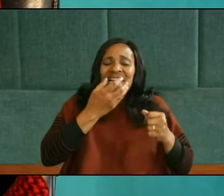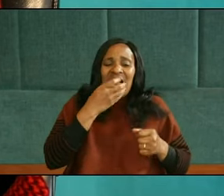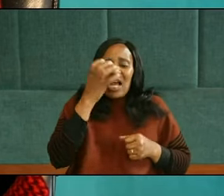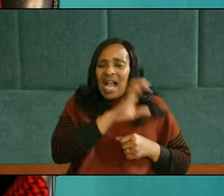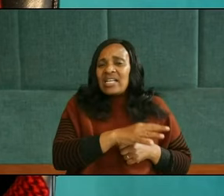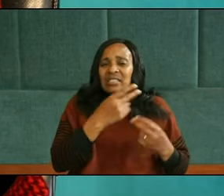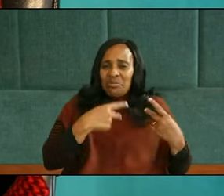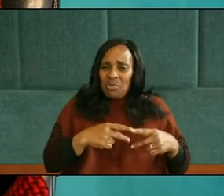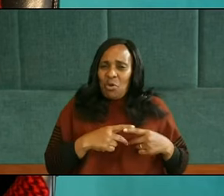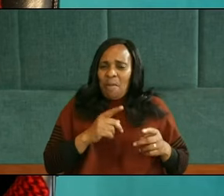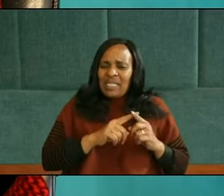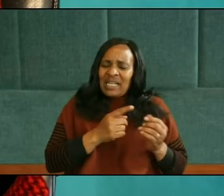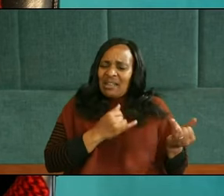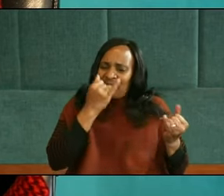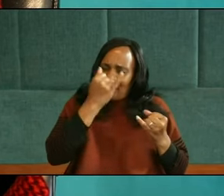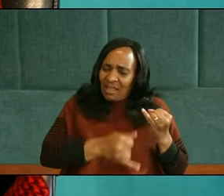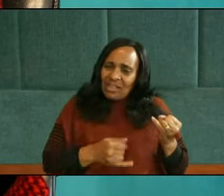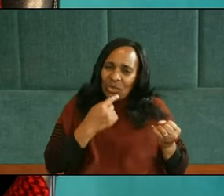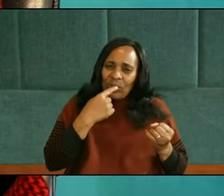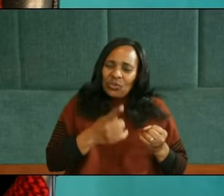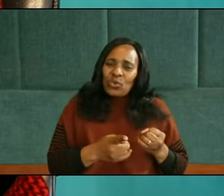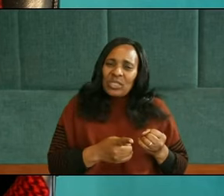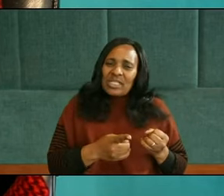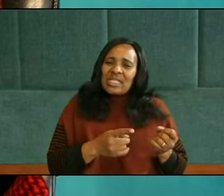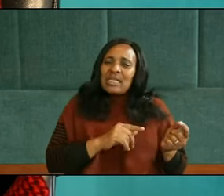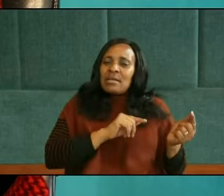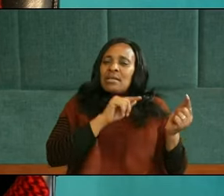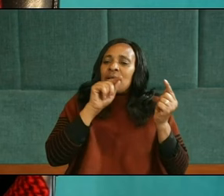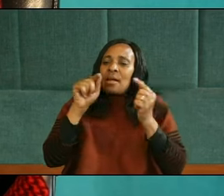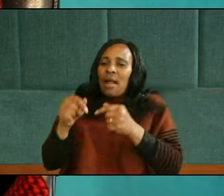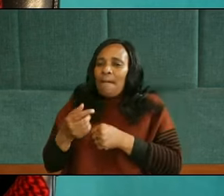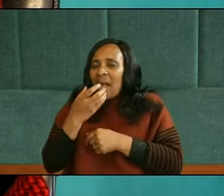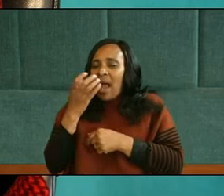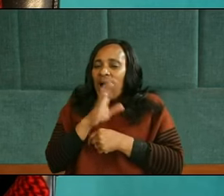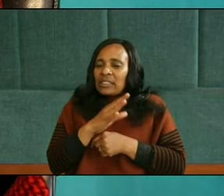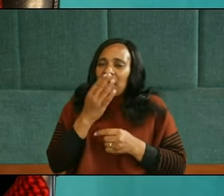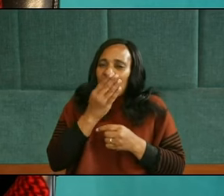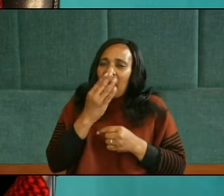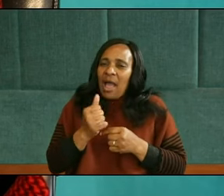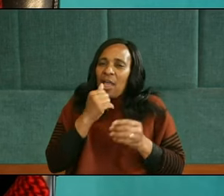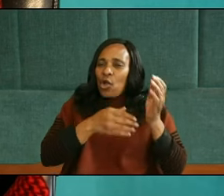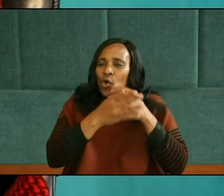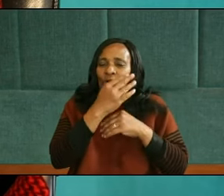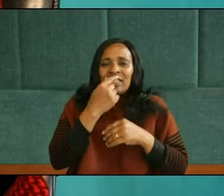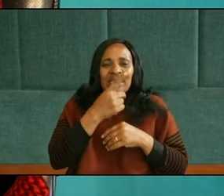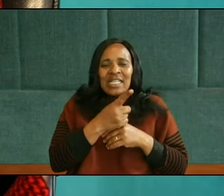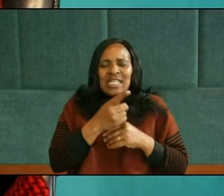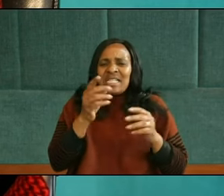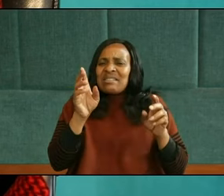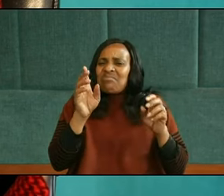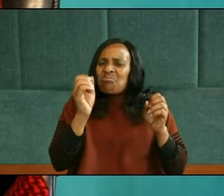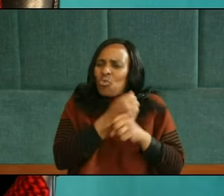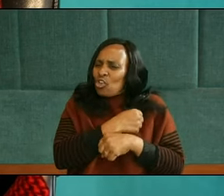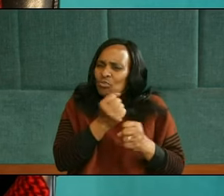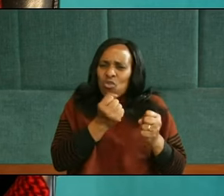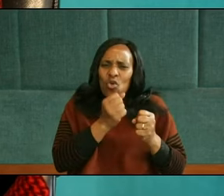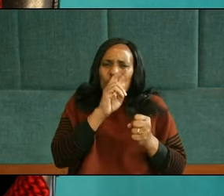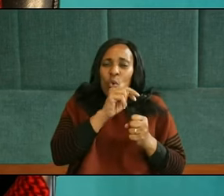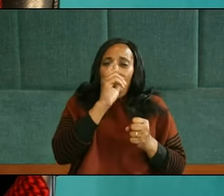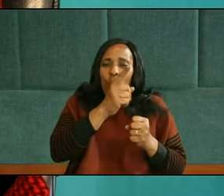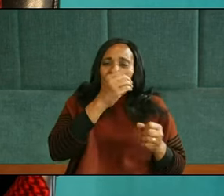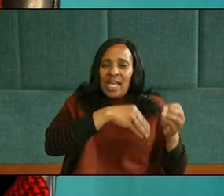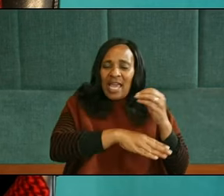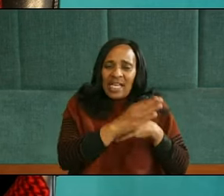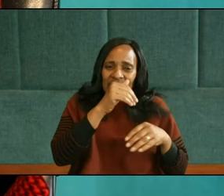people. Because remember, after that, they were told that they were actually cursed by God. And they were told that they should not even, none of them should enter